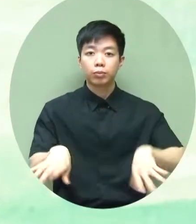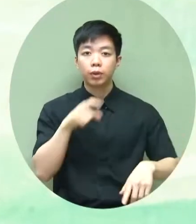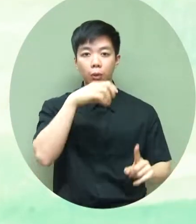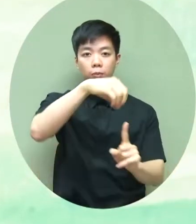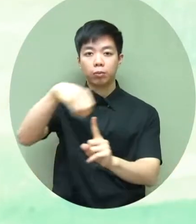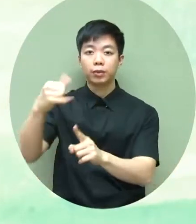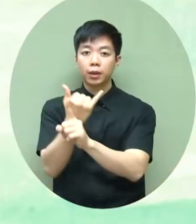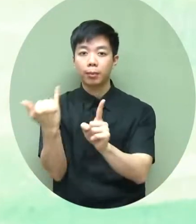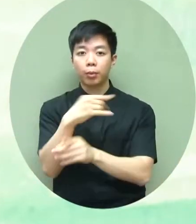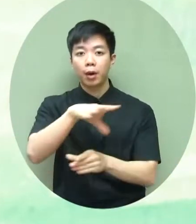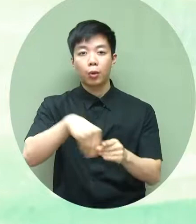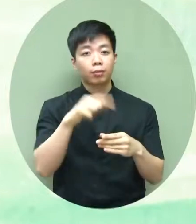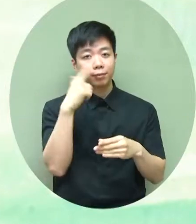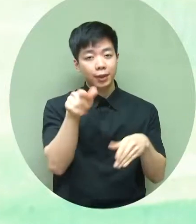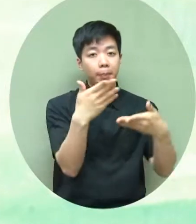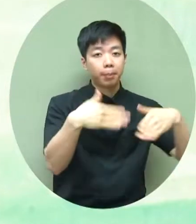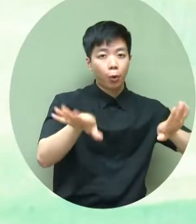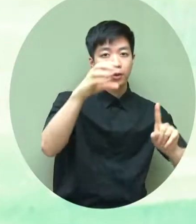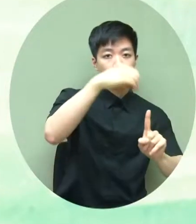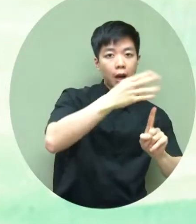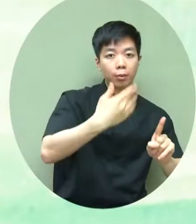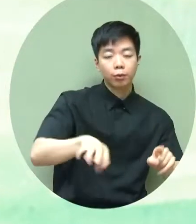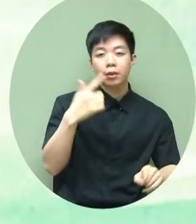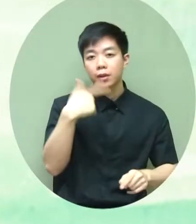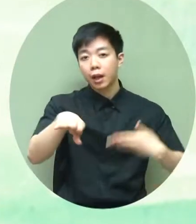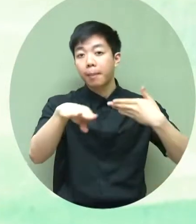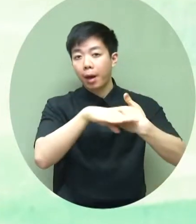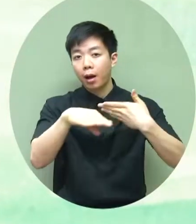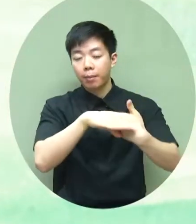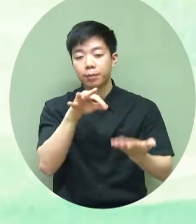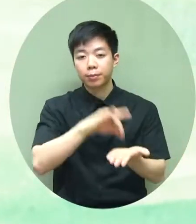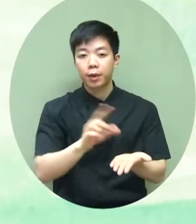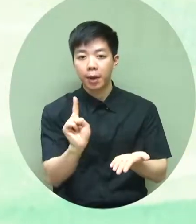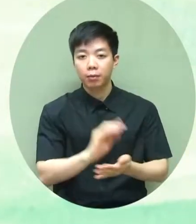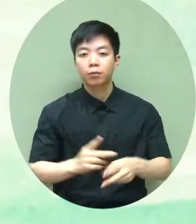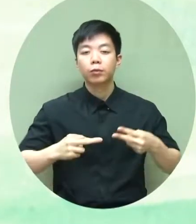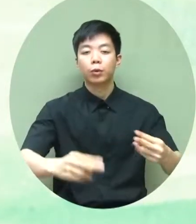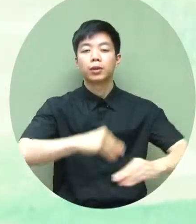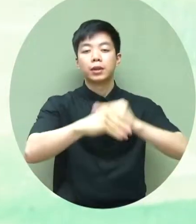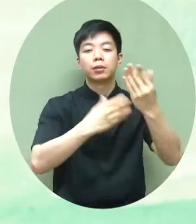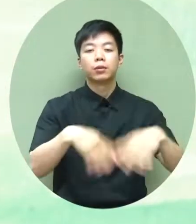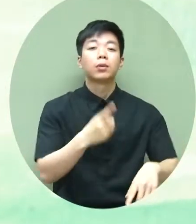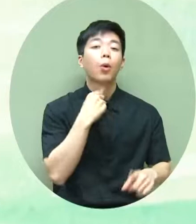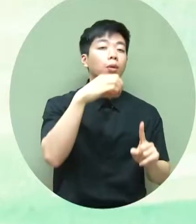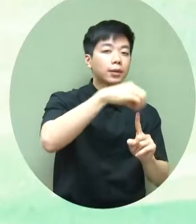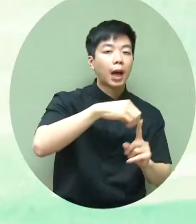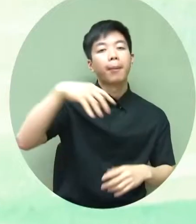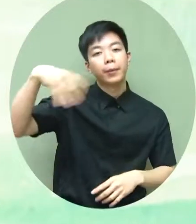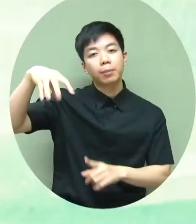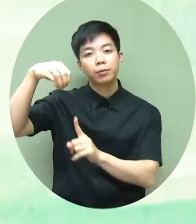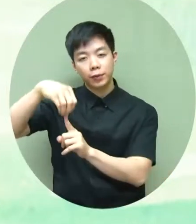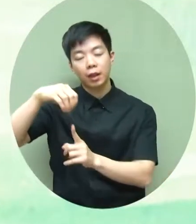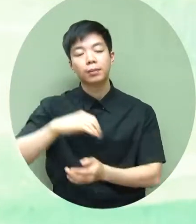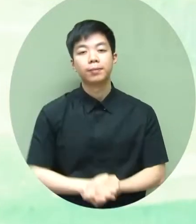16 stations, including the newly completed exhibition center. There will be new platforms at extended Hong